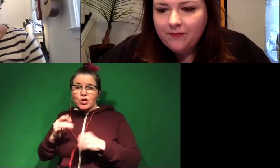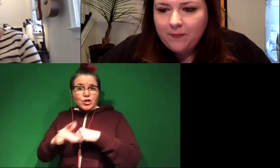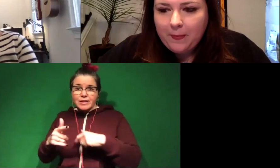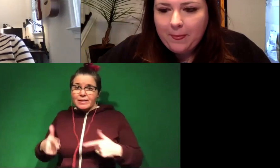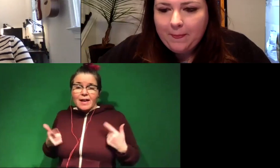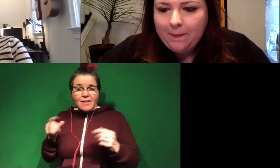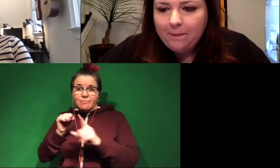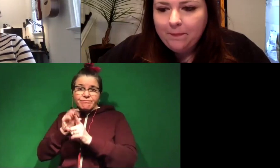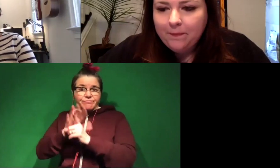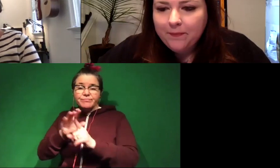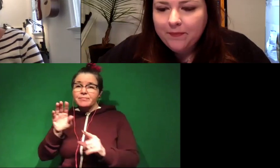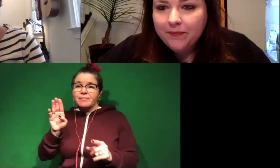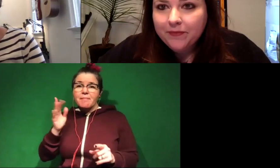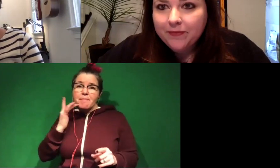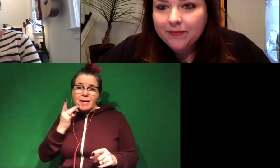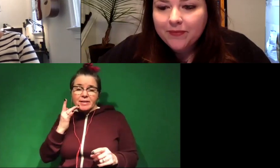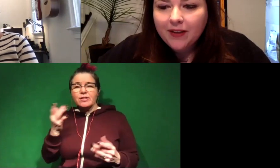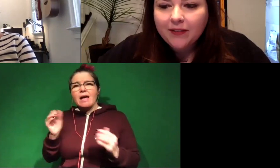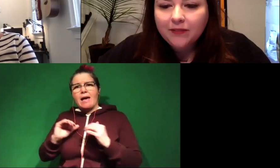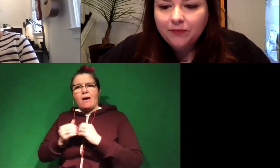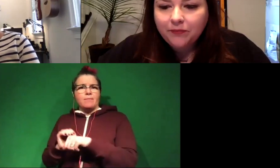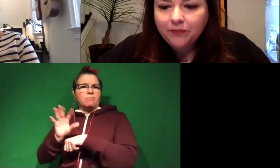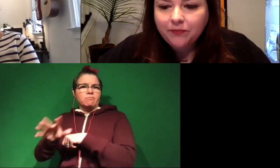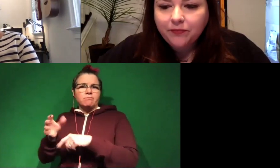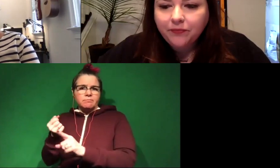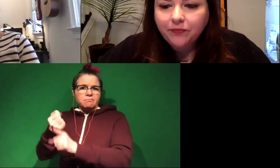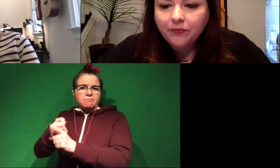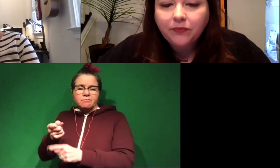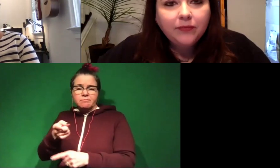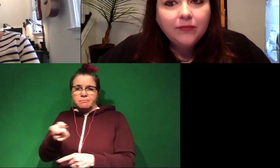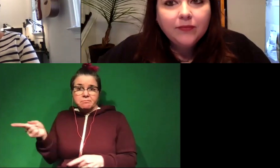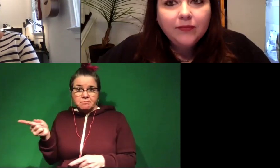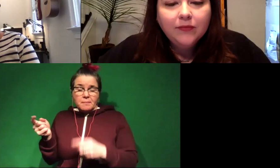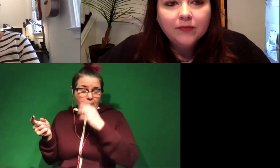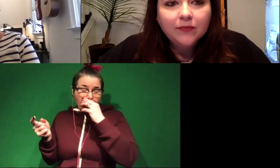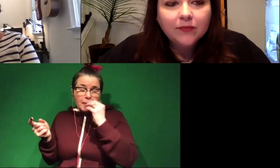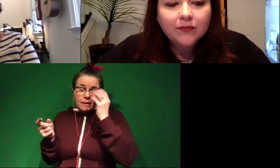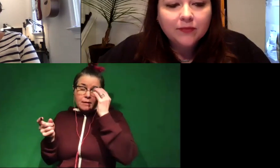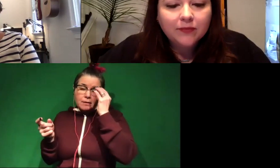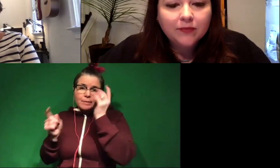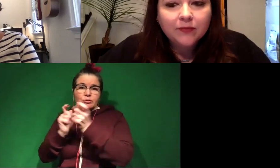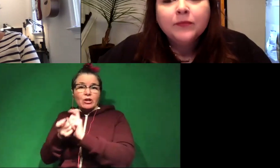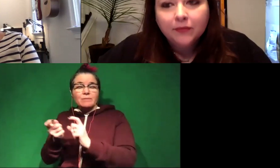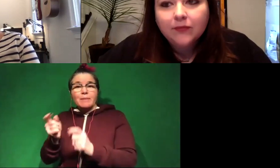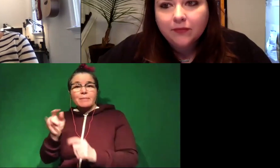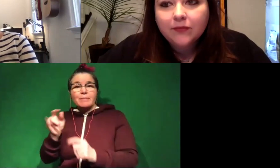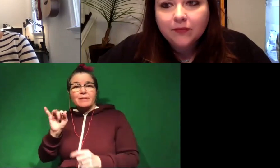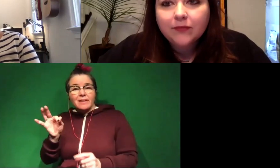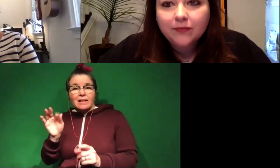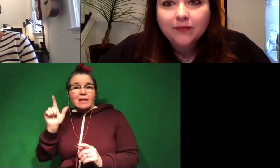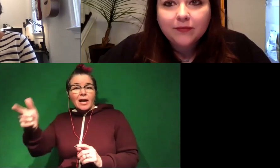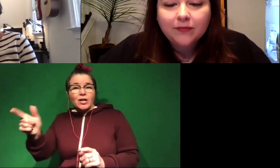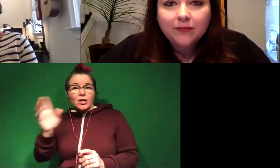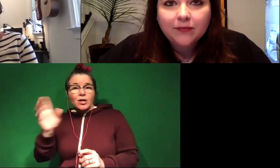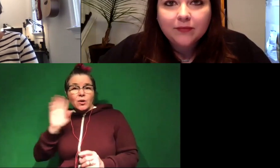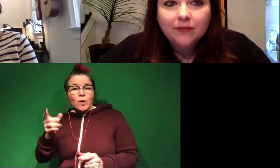bacteria, how that might affect how that might change whether you get allergies or not later in life. So that's